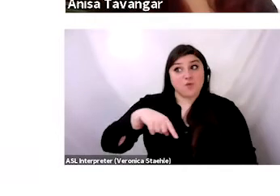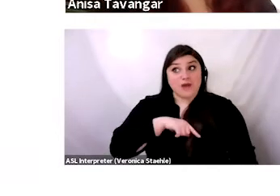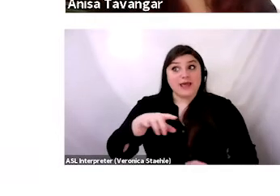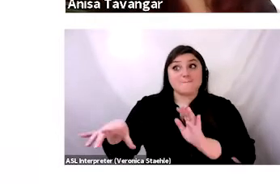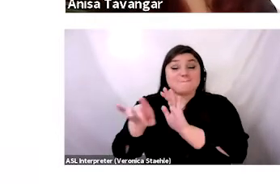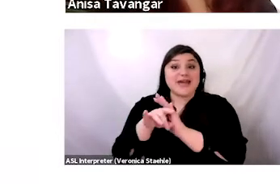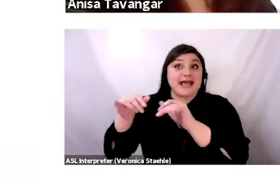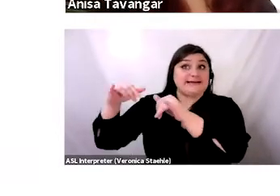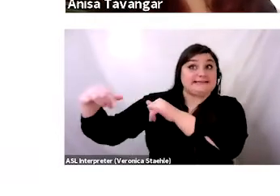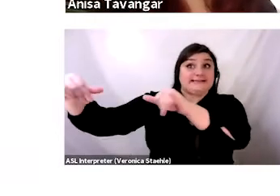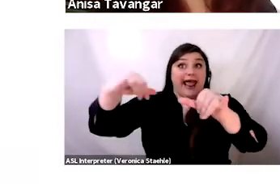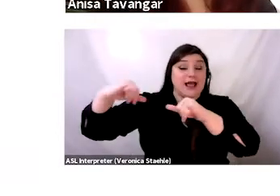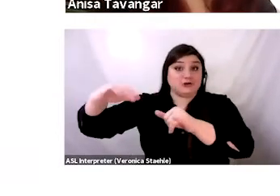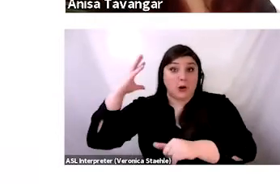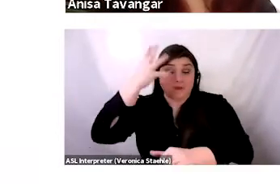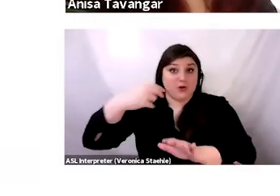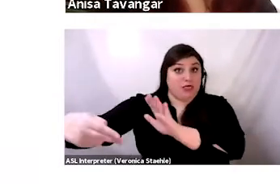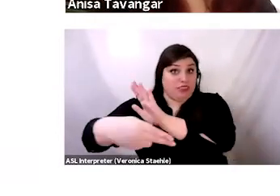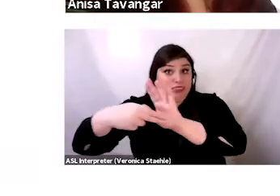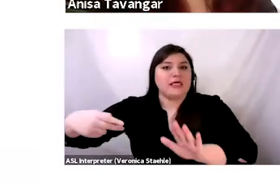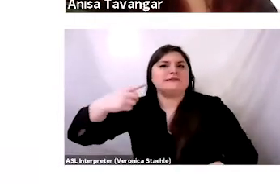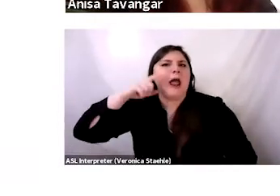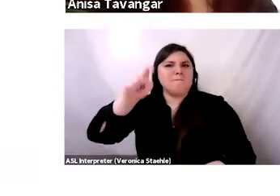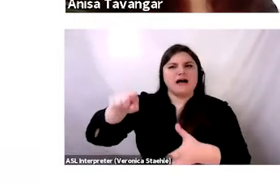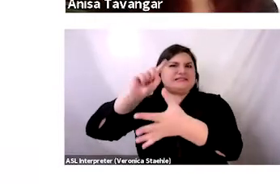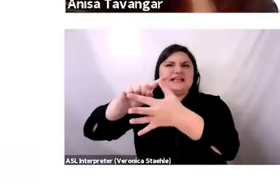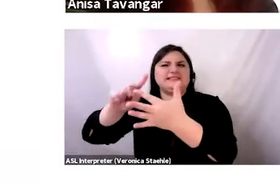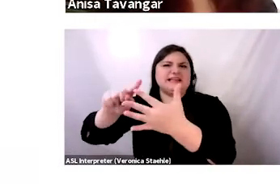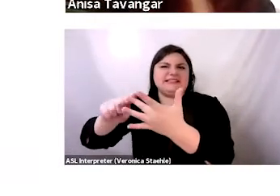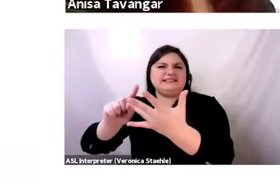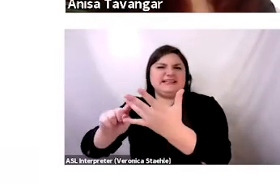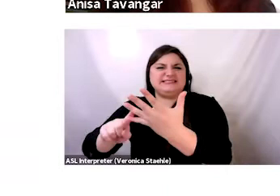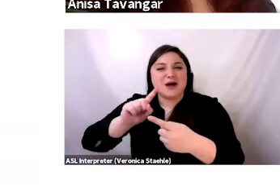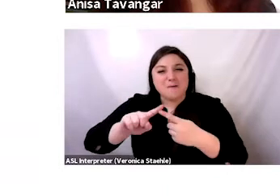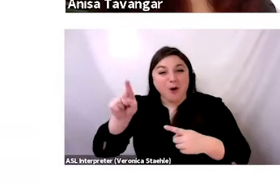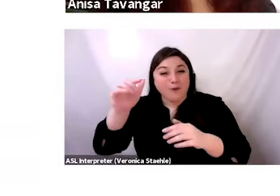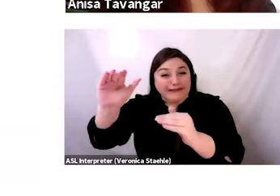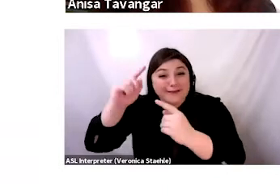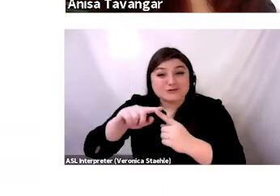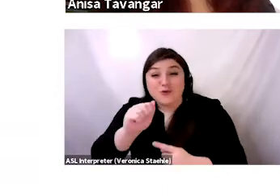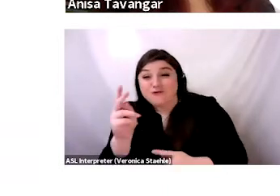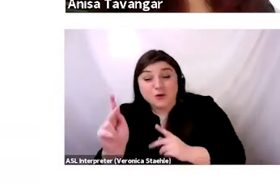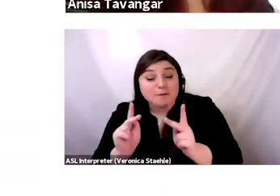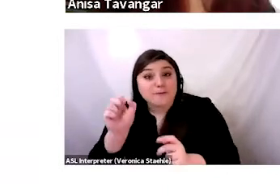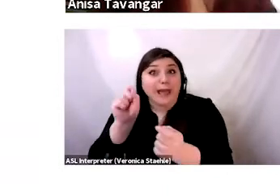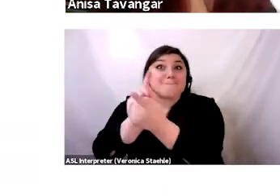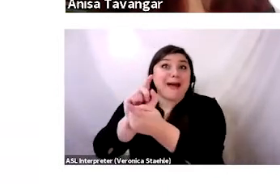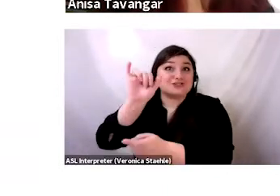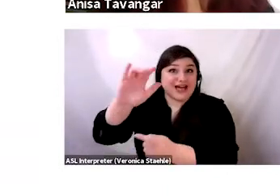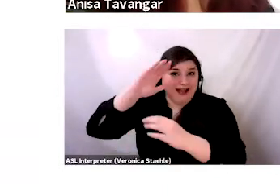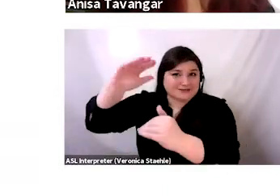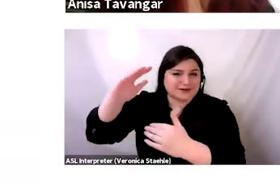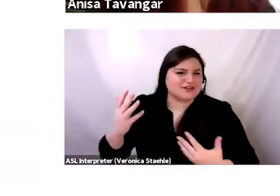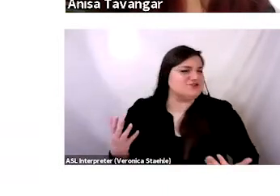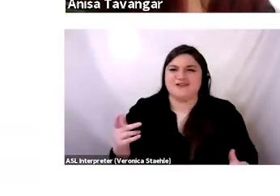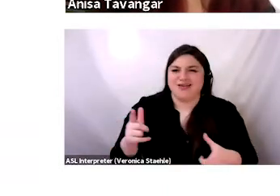it cannot be a beauty that is just, a beauty that is reciprocal, a beauty that is compassionate, etc. And it's exciting to me